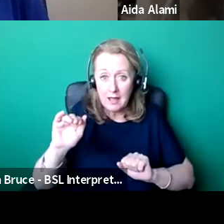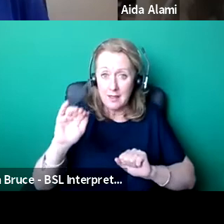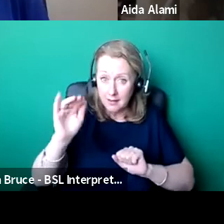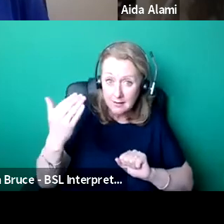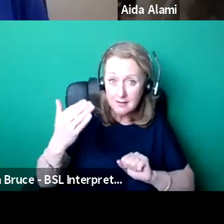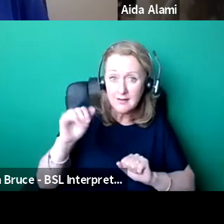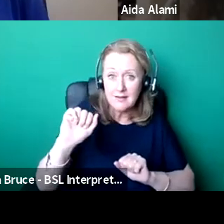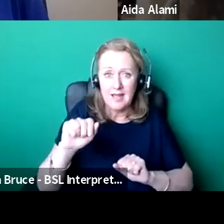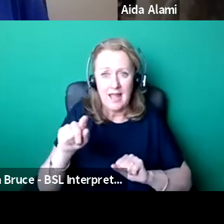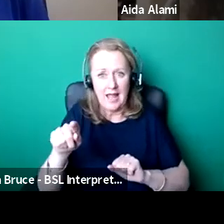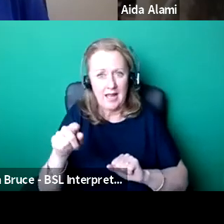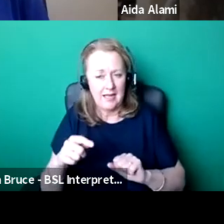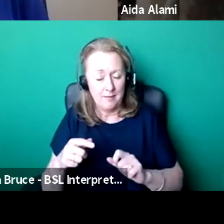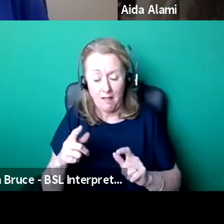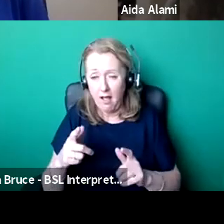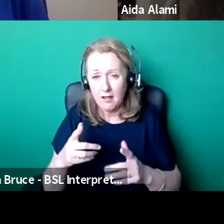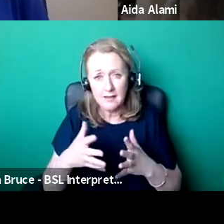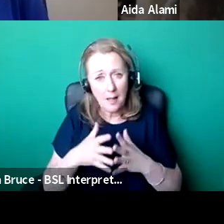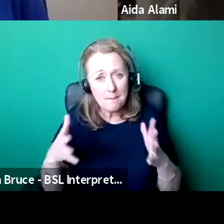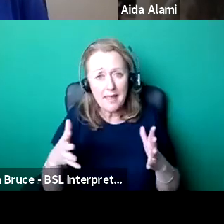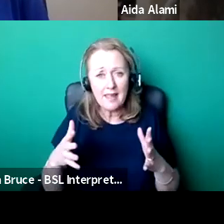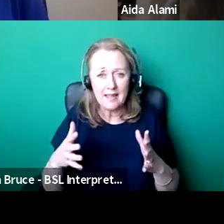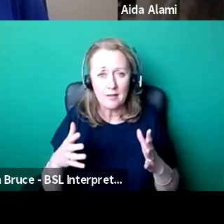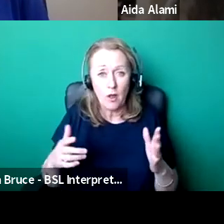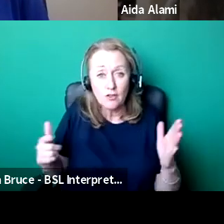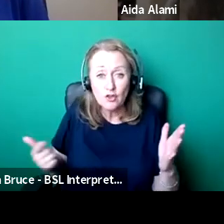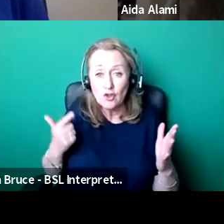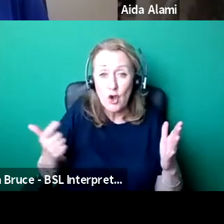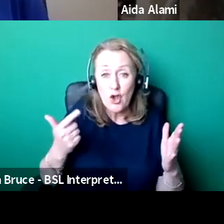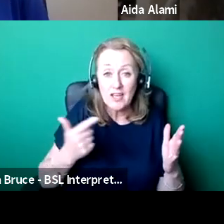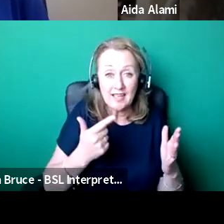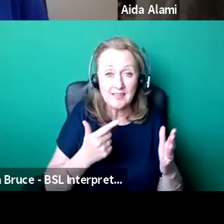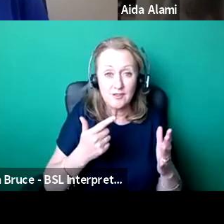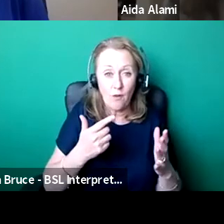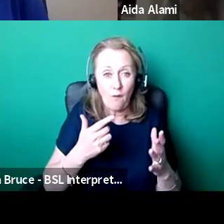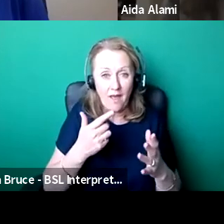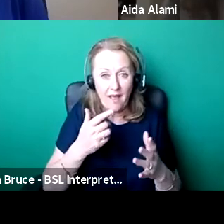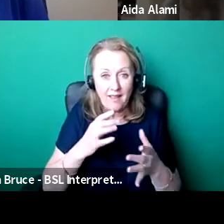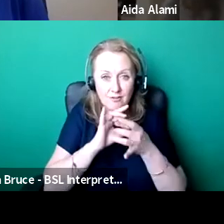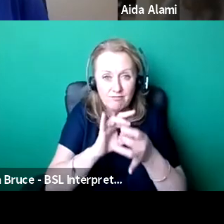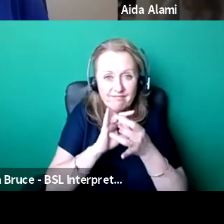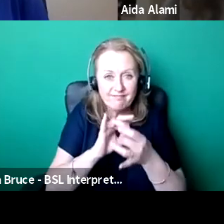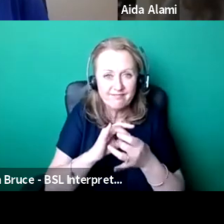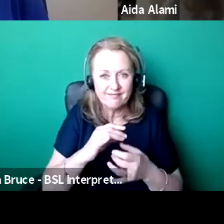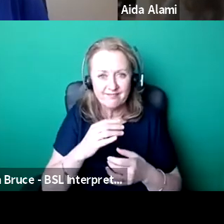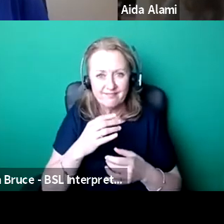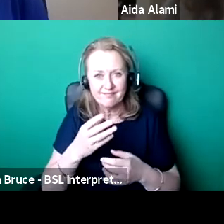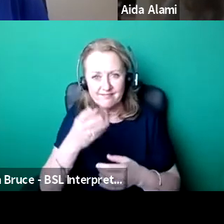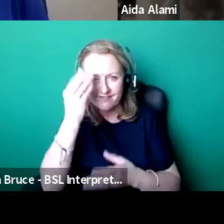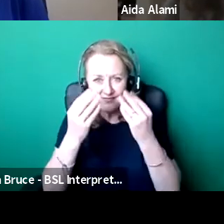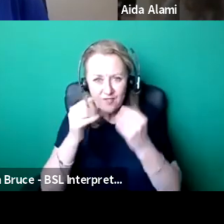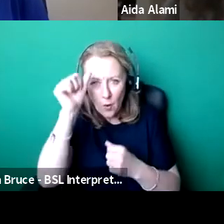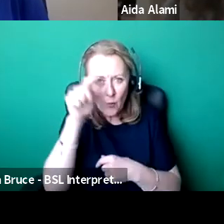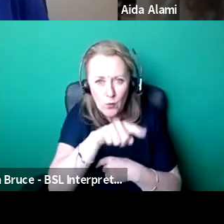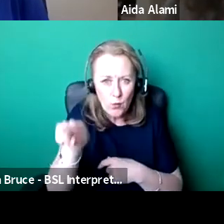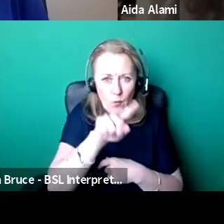real journey to get to know each one of you through your experiences. And for me, it's, and I've said this before and I'll